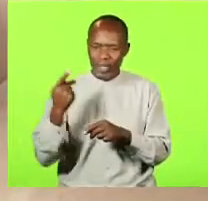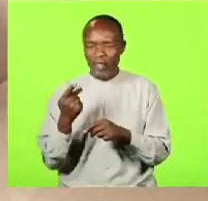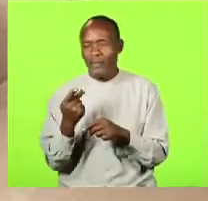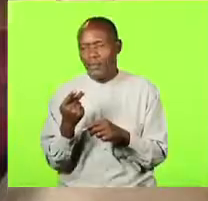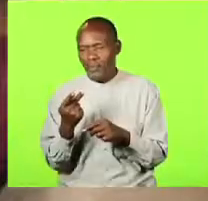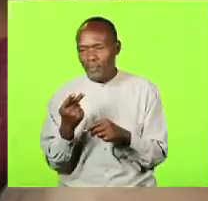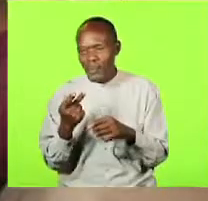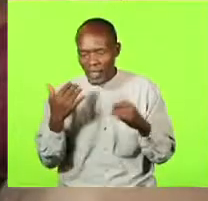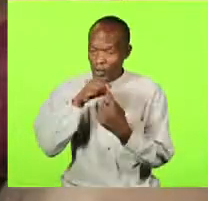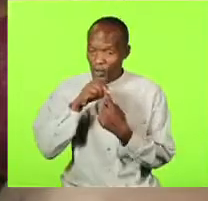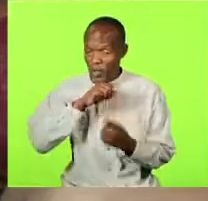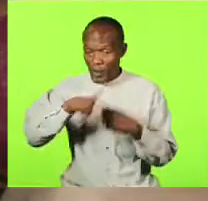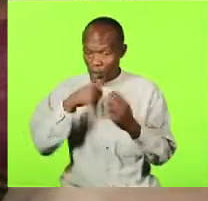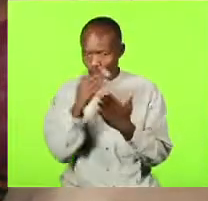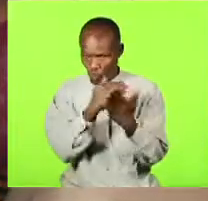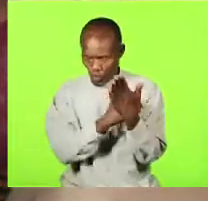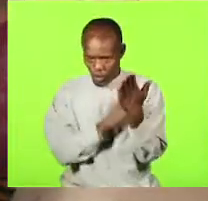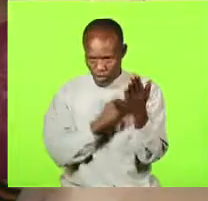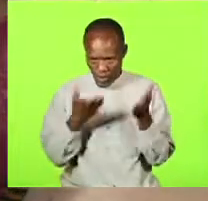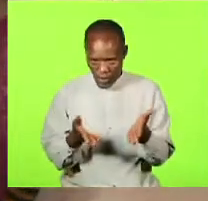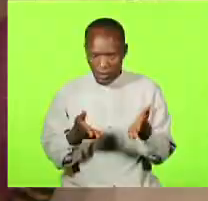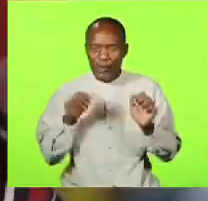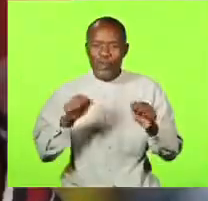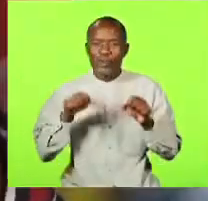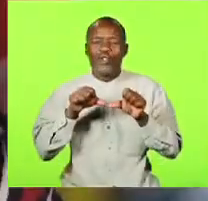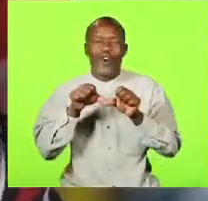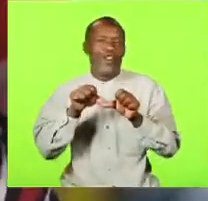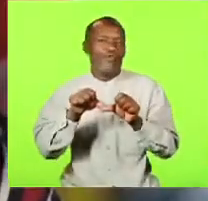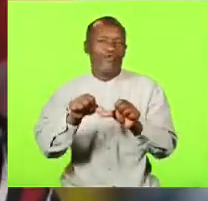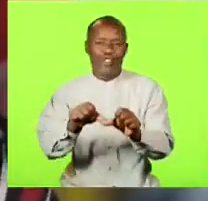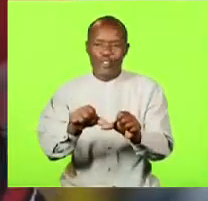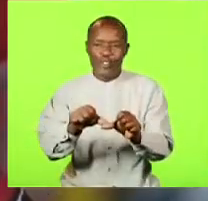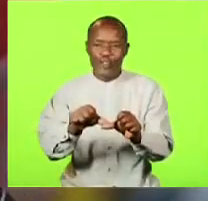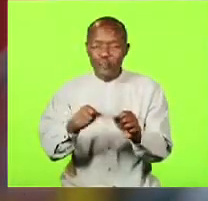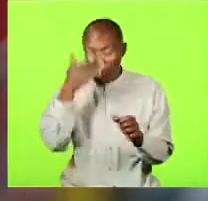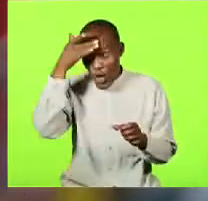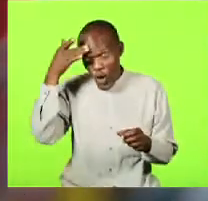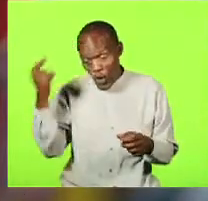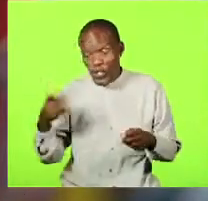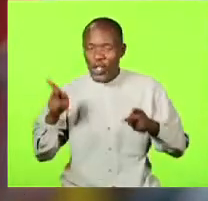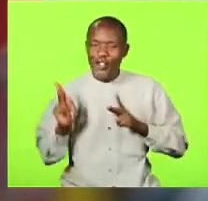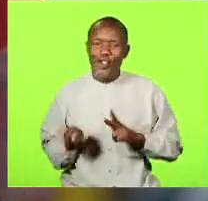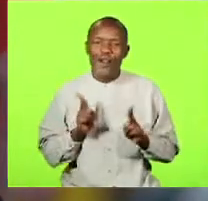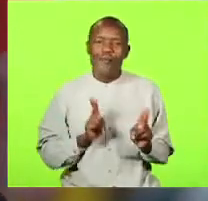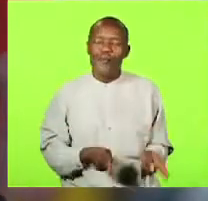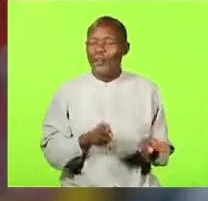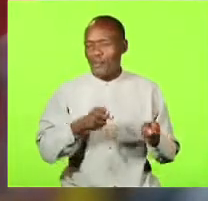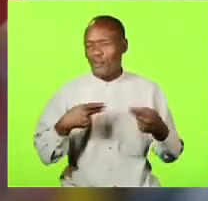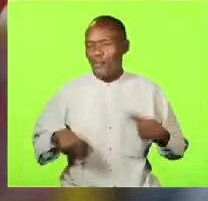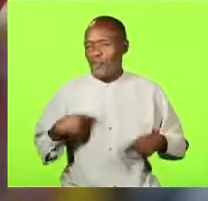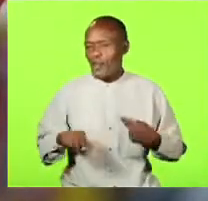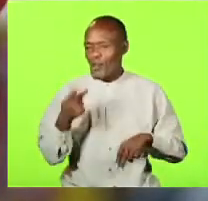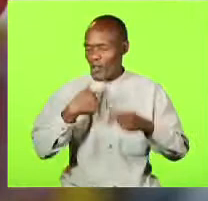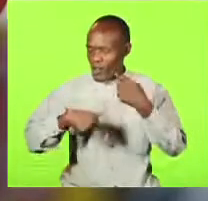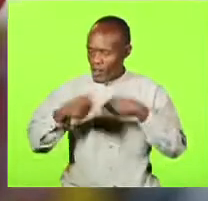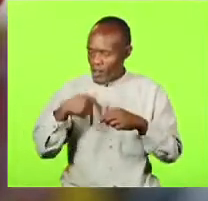our country. The thing about our program that makes it sustainable is that we bring people to the table and they are the ones who are the